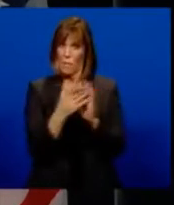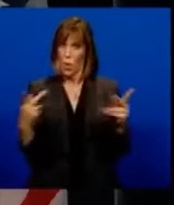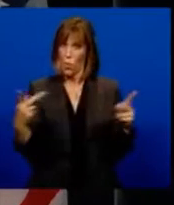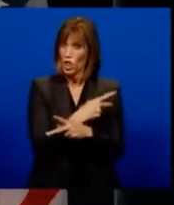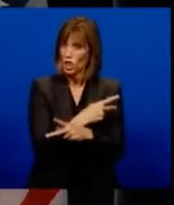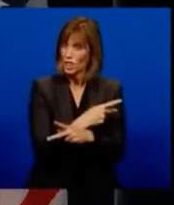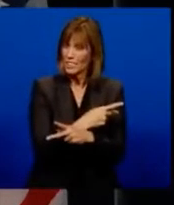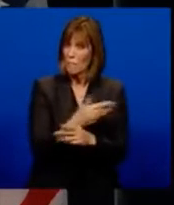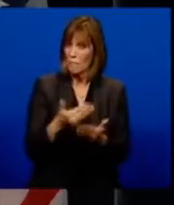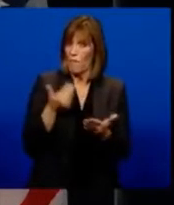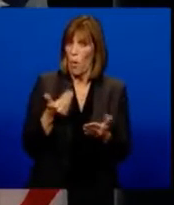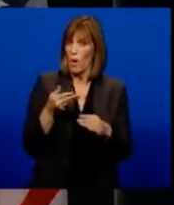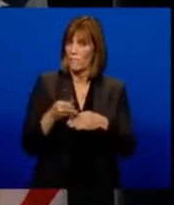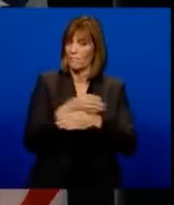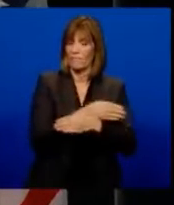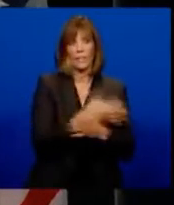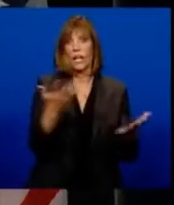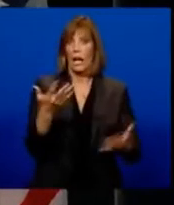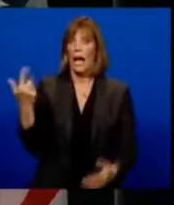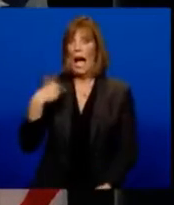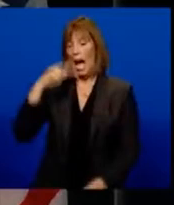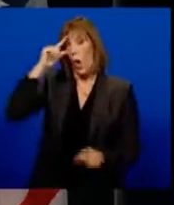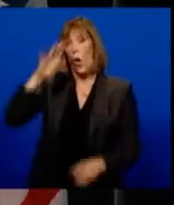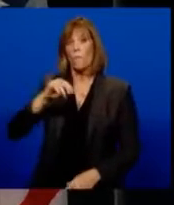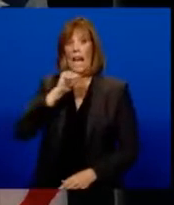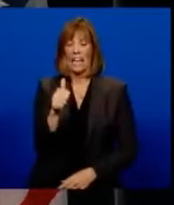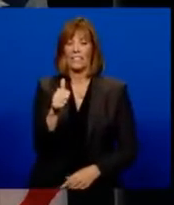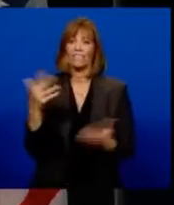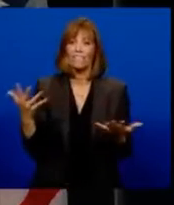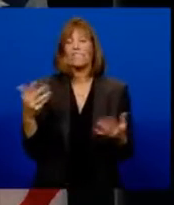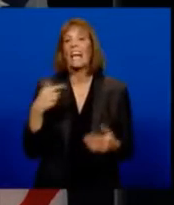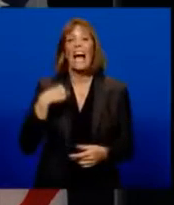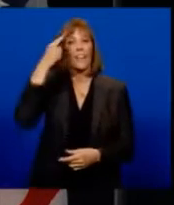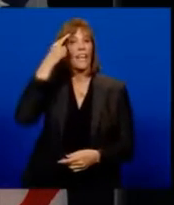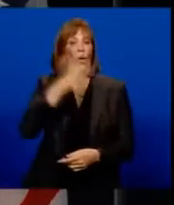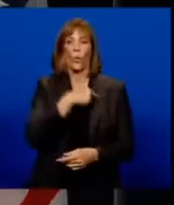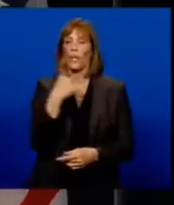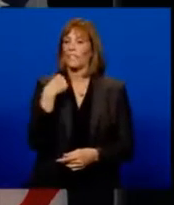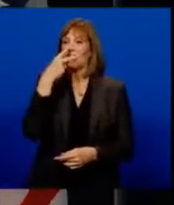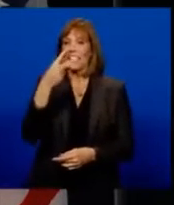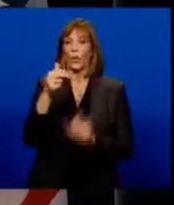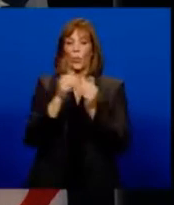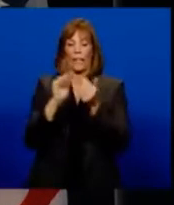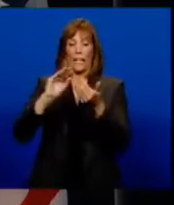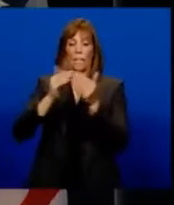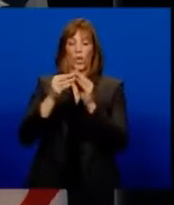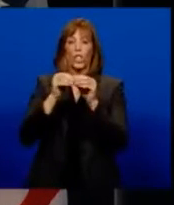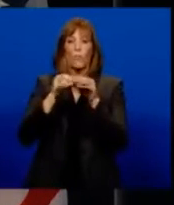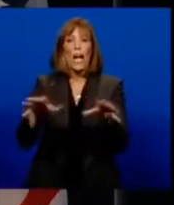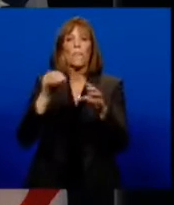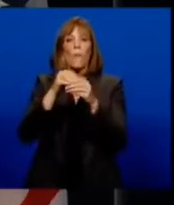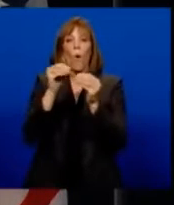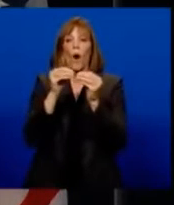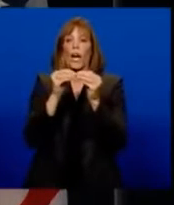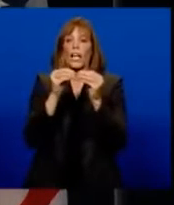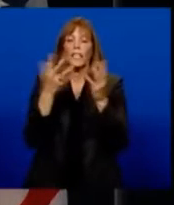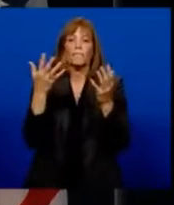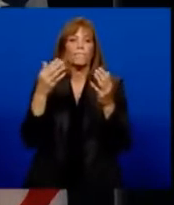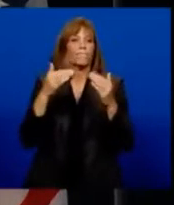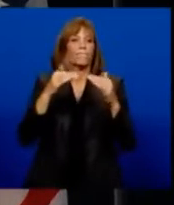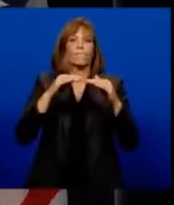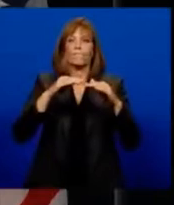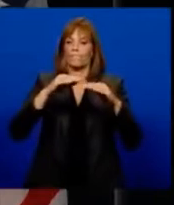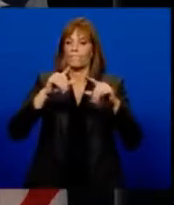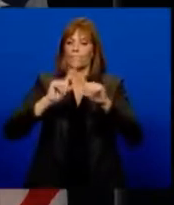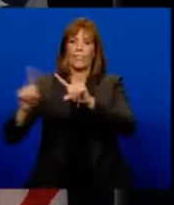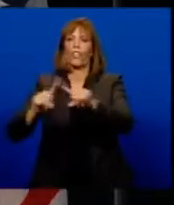better? Well, I hope not. It's indicative, I think, of what we've seen with community spread. It's more general population. Prior,